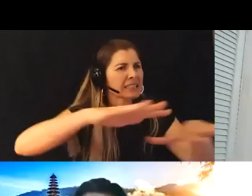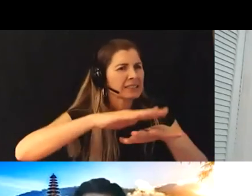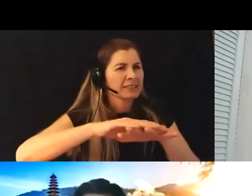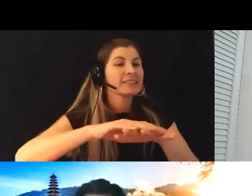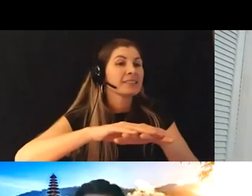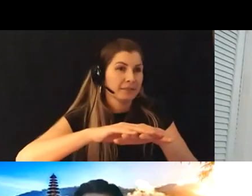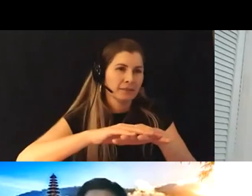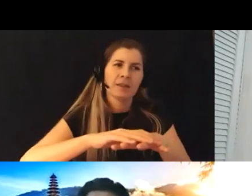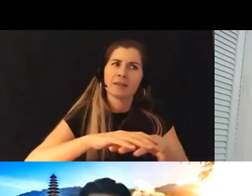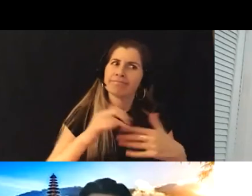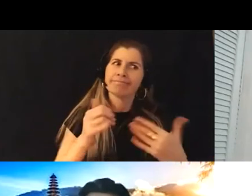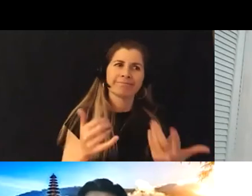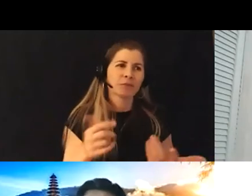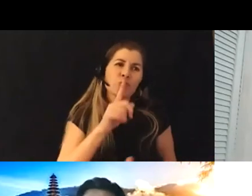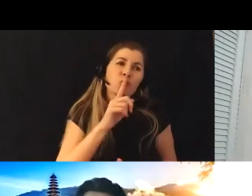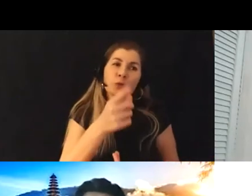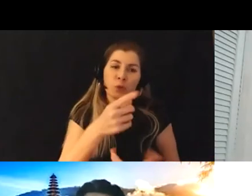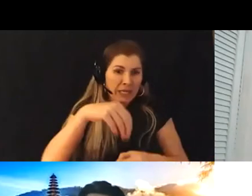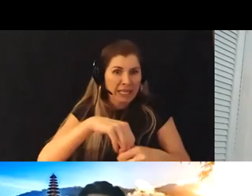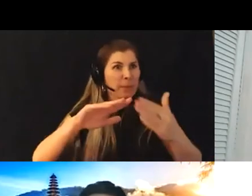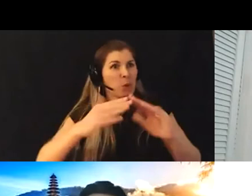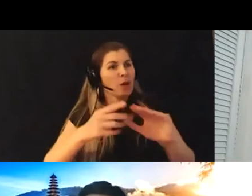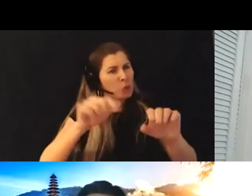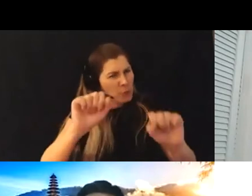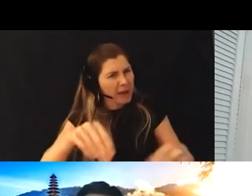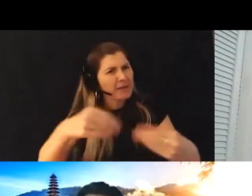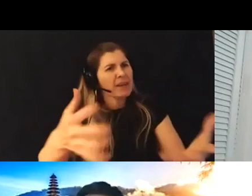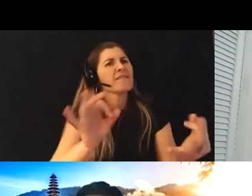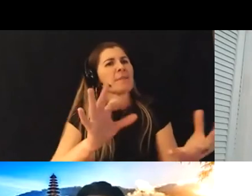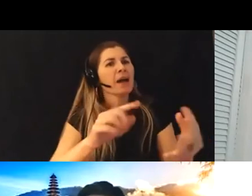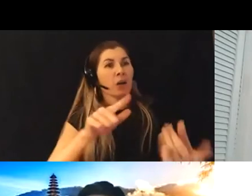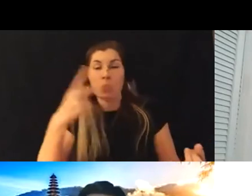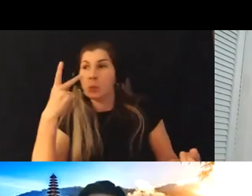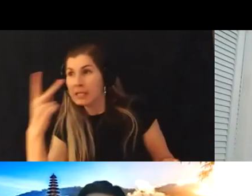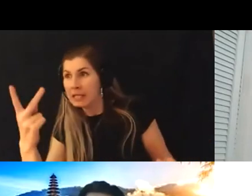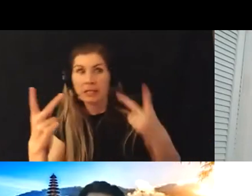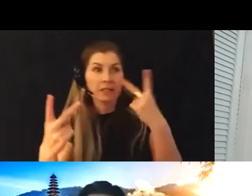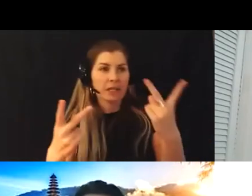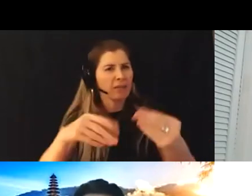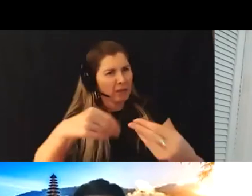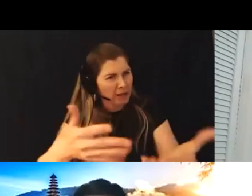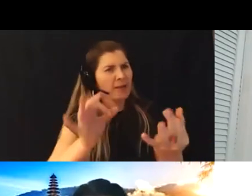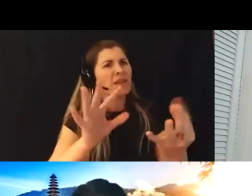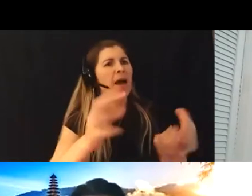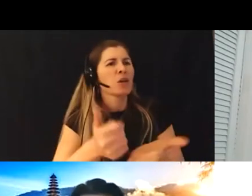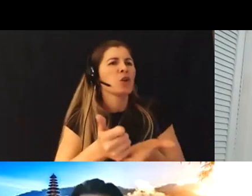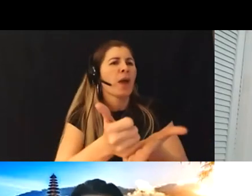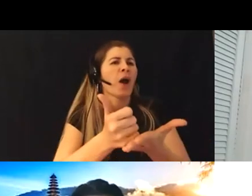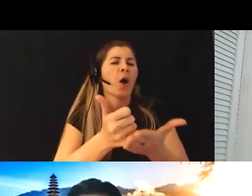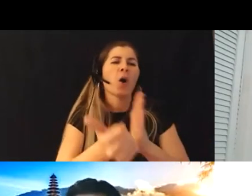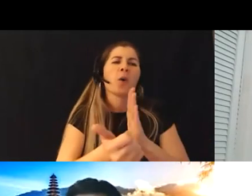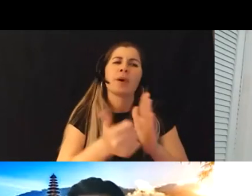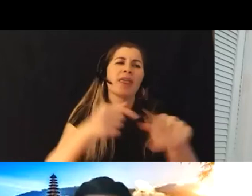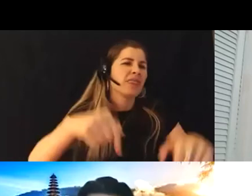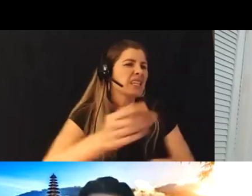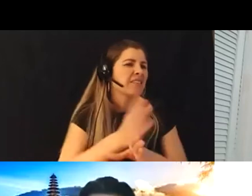part of this community to give your input. You see what's out there, you give your feedback, and you help raise and elevate the field. And then the other